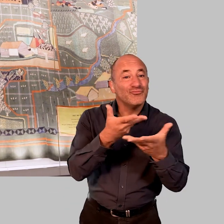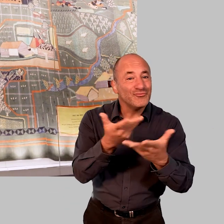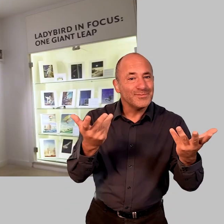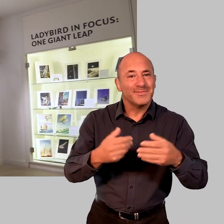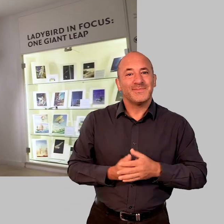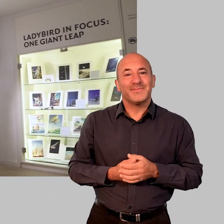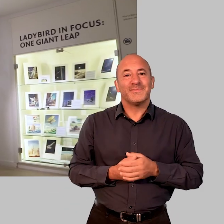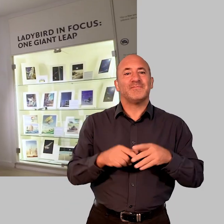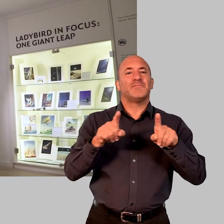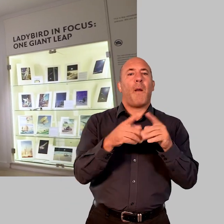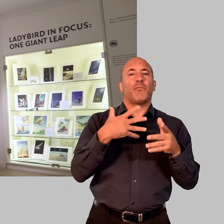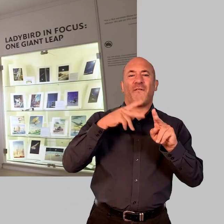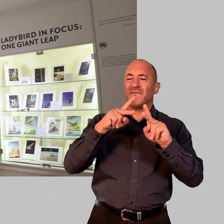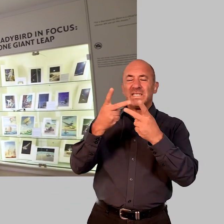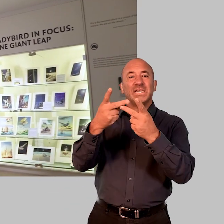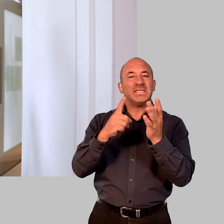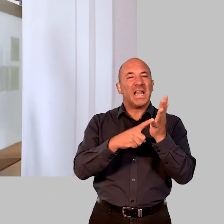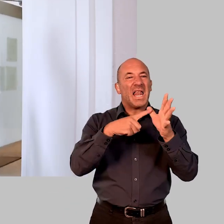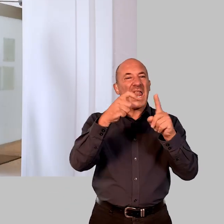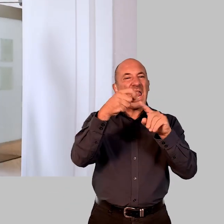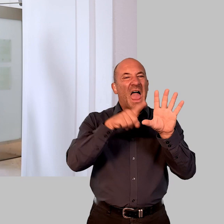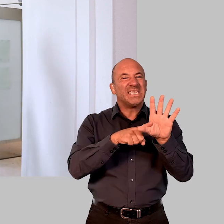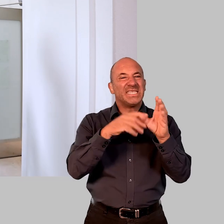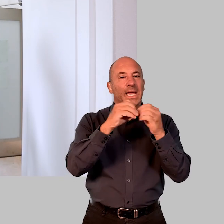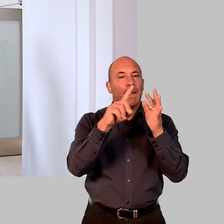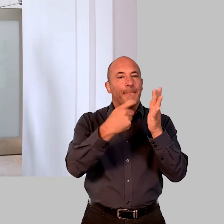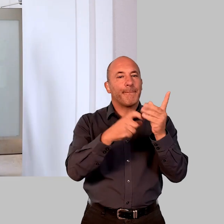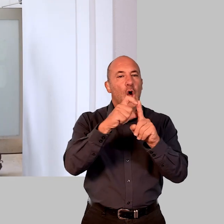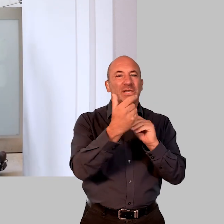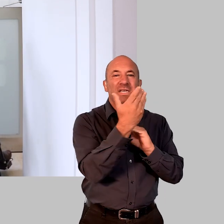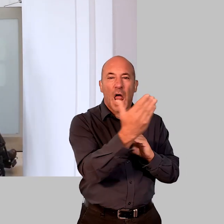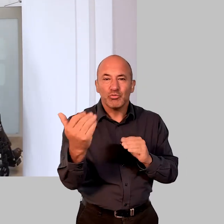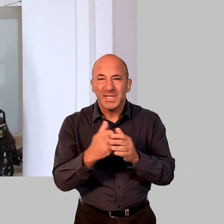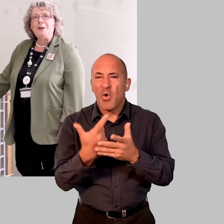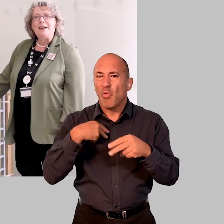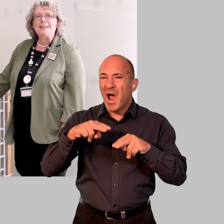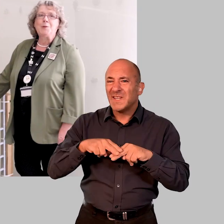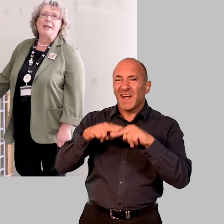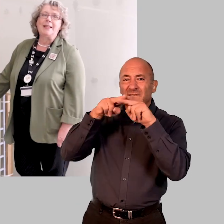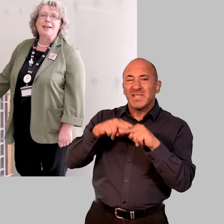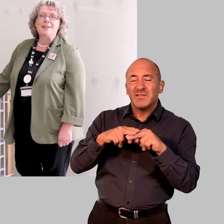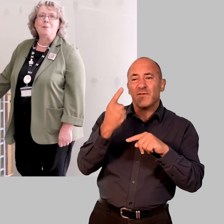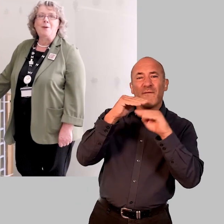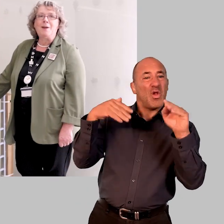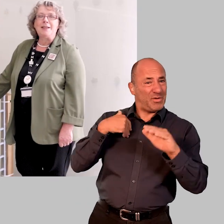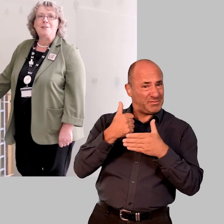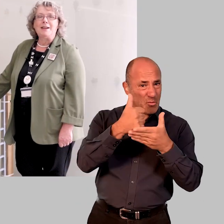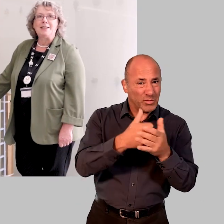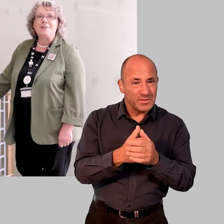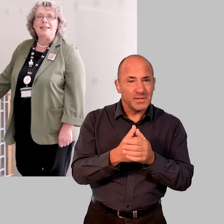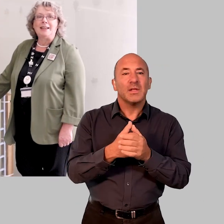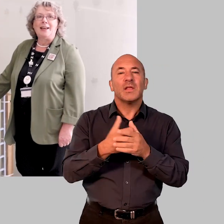you. We'll also be able to help you visit the Ladybird Gallery or use the lift to the first floor. We've had to tweak some of